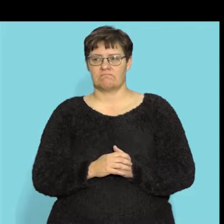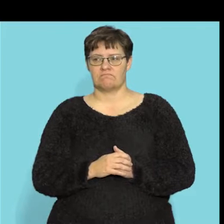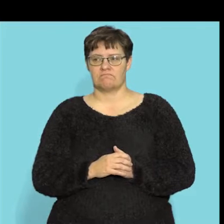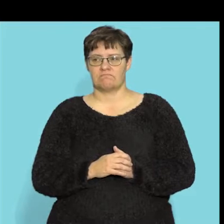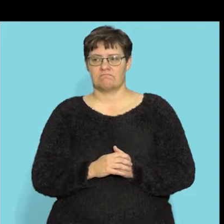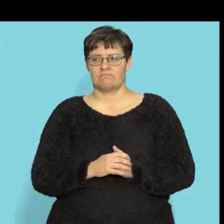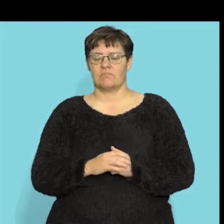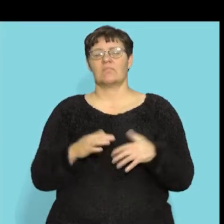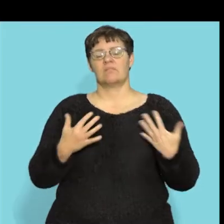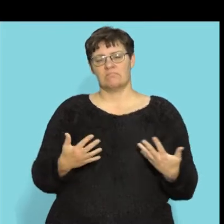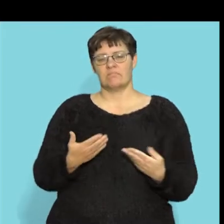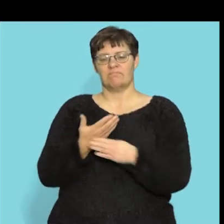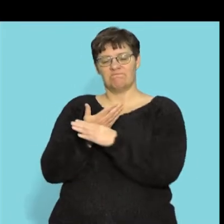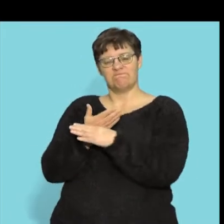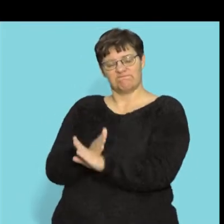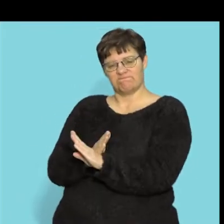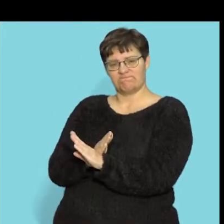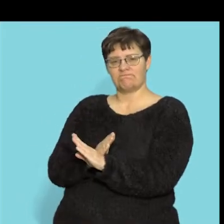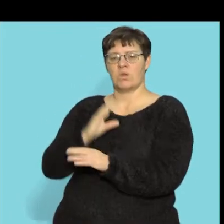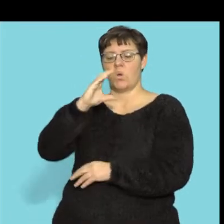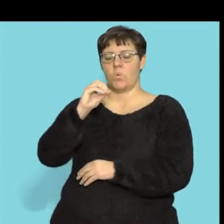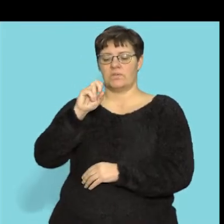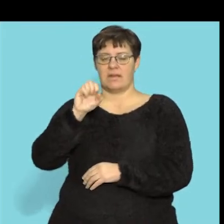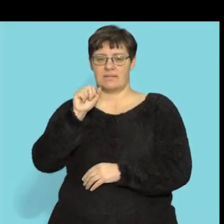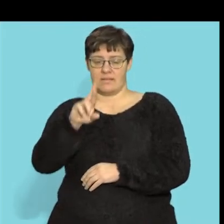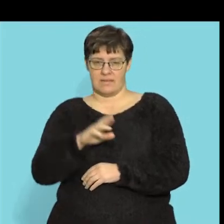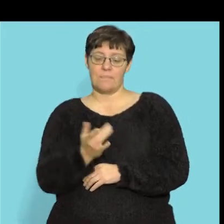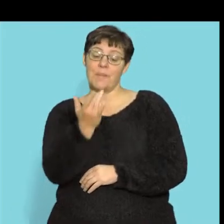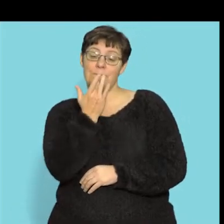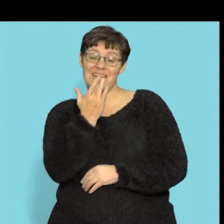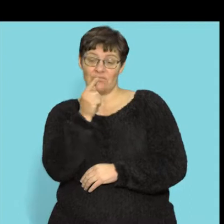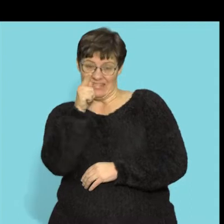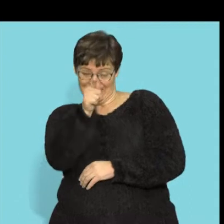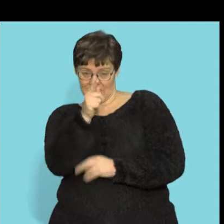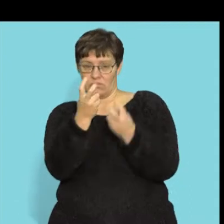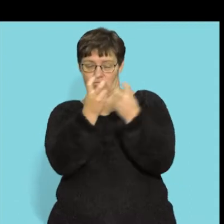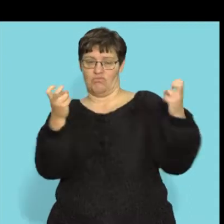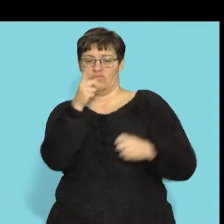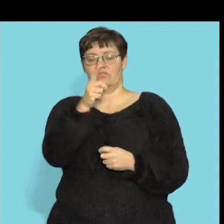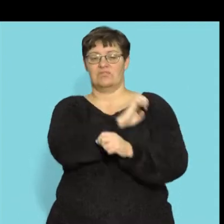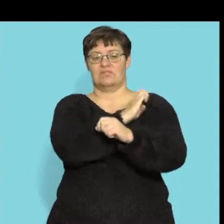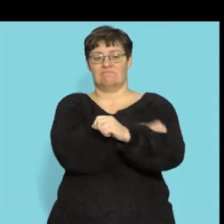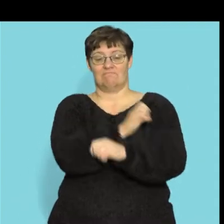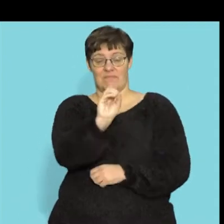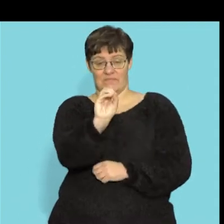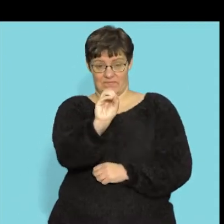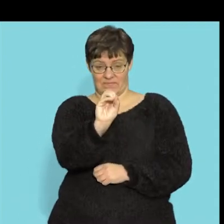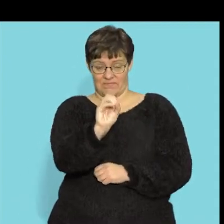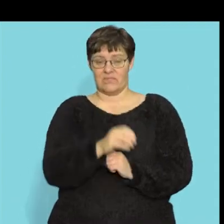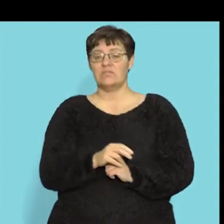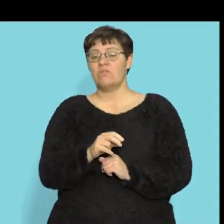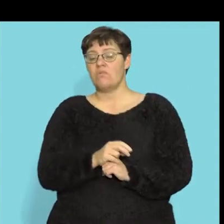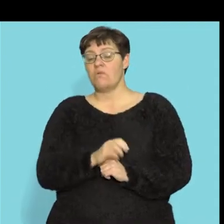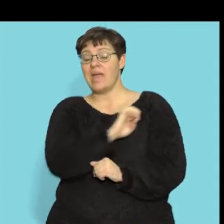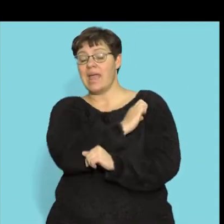Okay. Now, let's talk about resistance of a conductor, okay? The battery is the primary source of energy. So